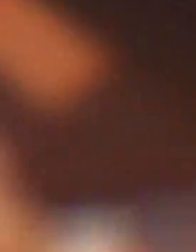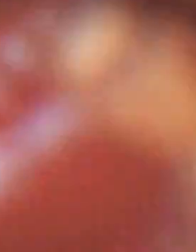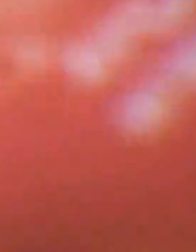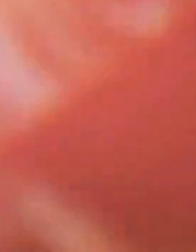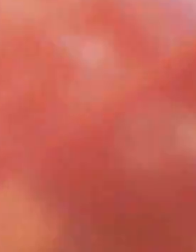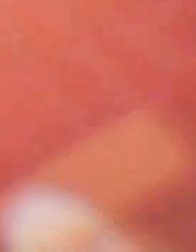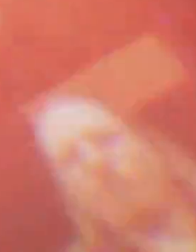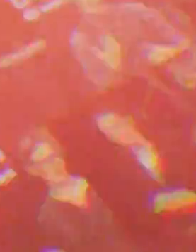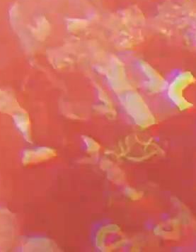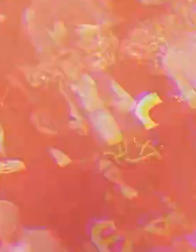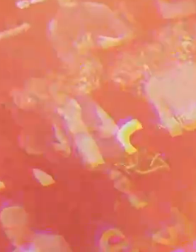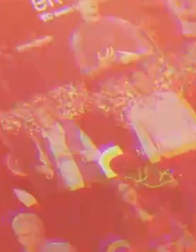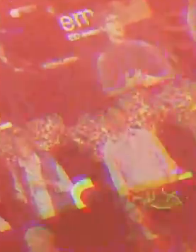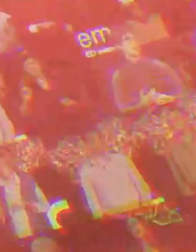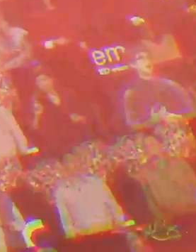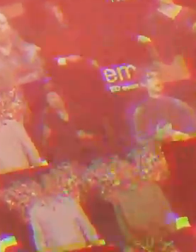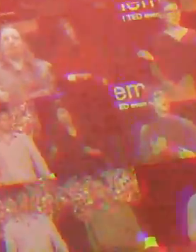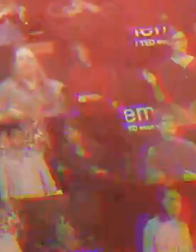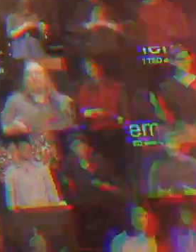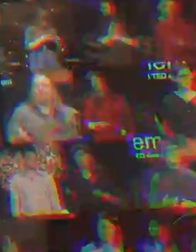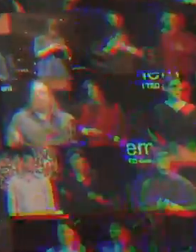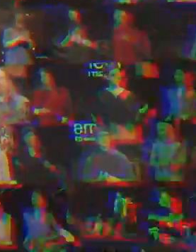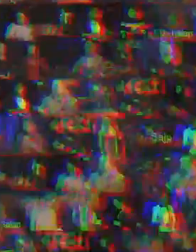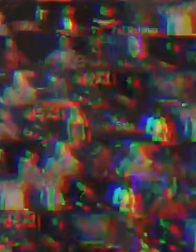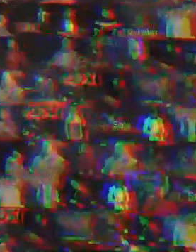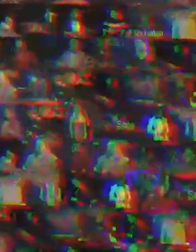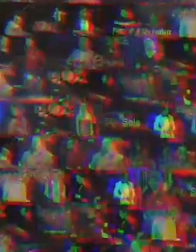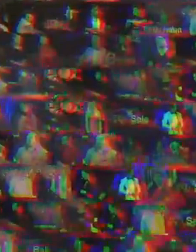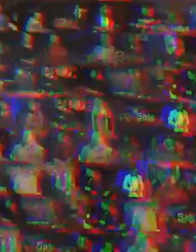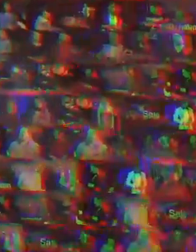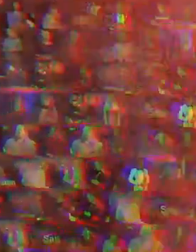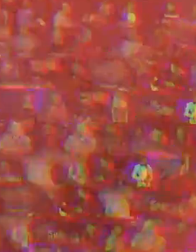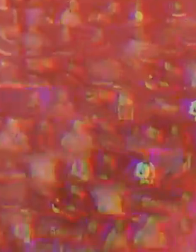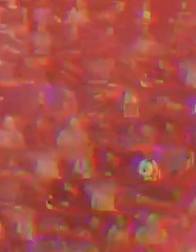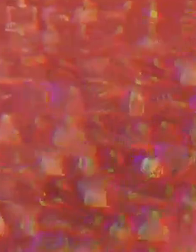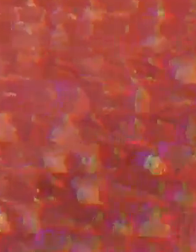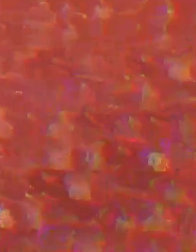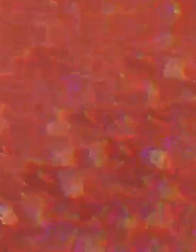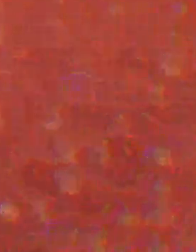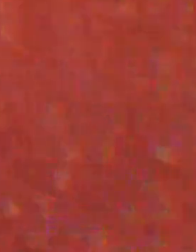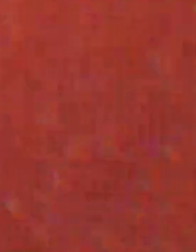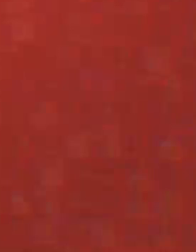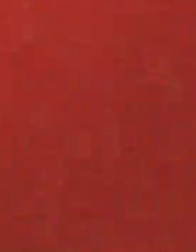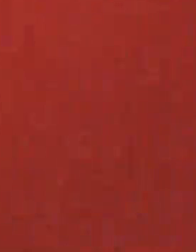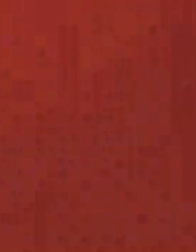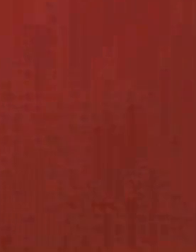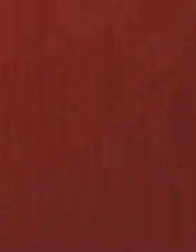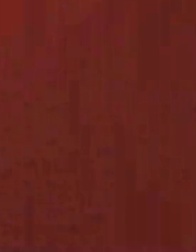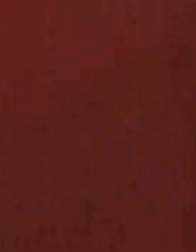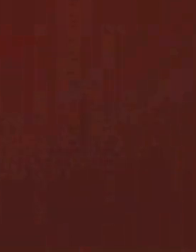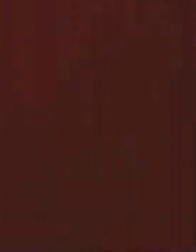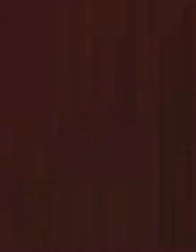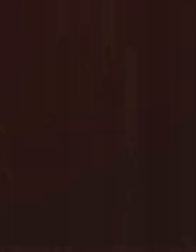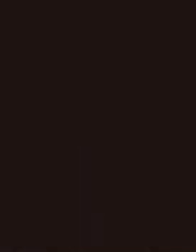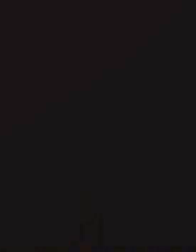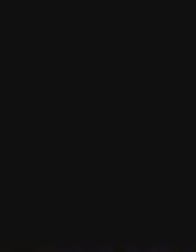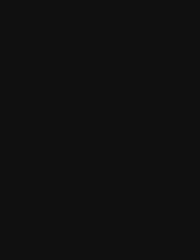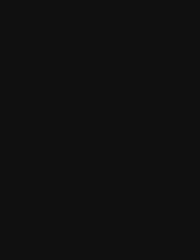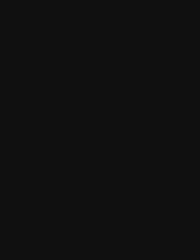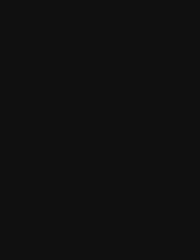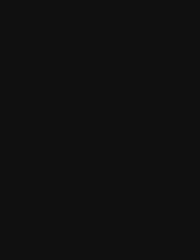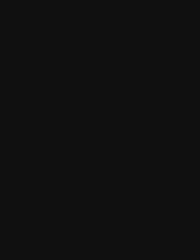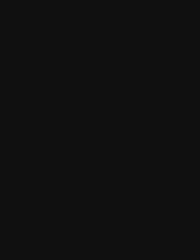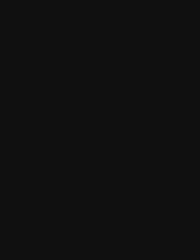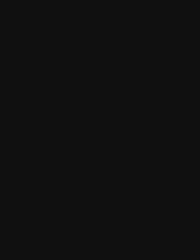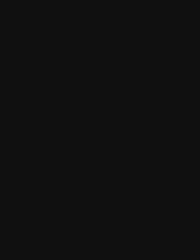My healthy habits. Surprise is the only emotion that requires an interpretation. Wherever we go. But the real choice We go together.